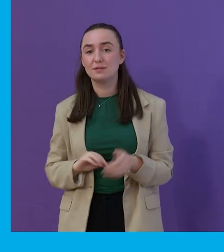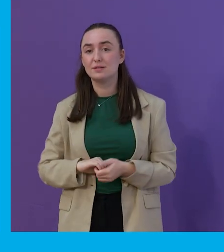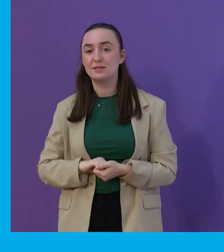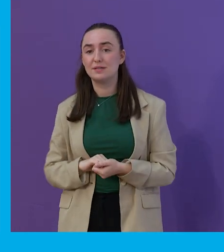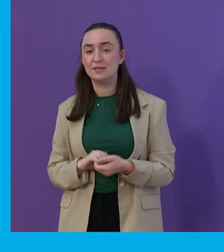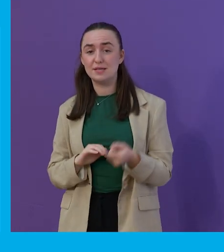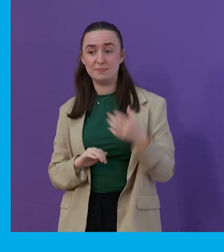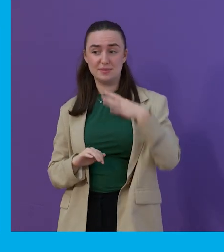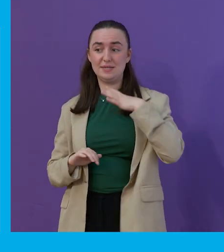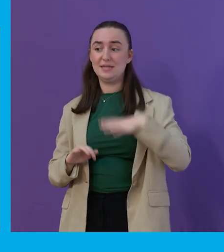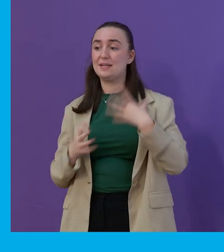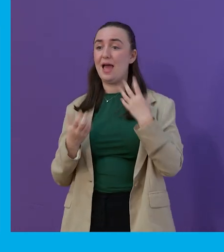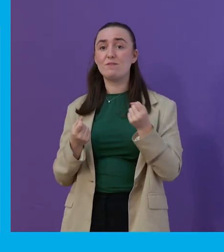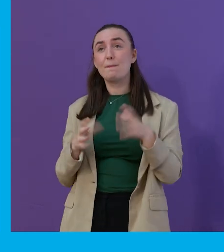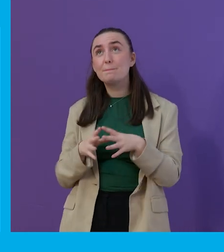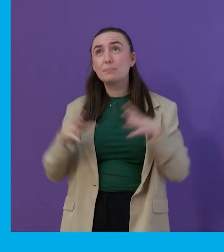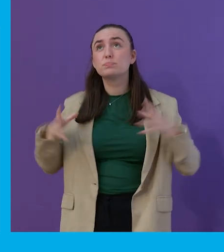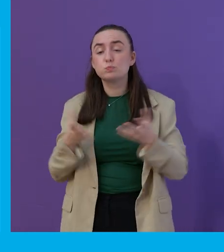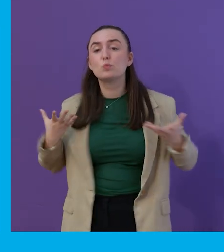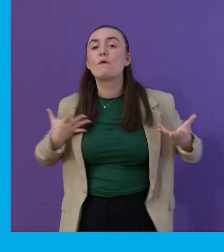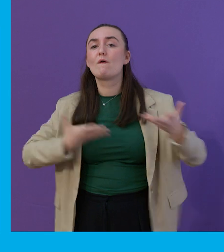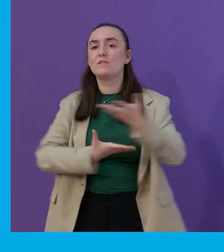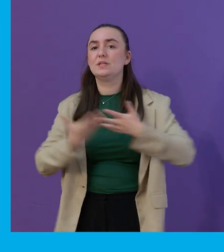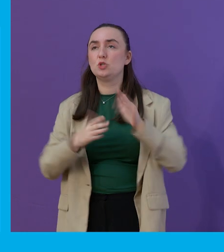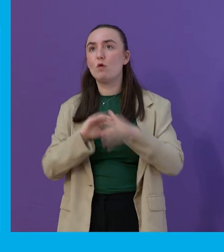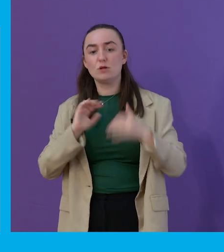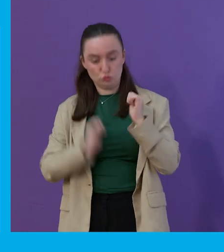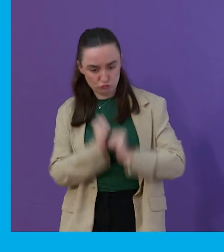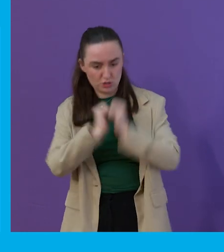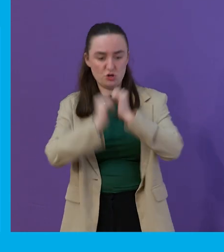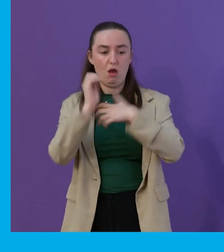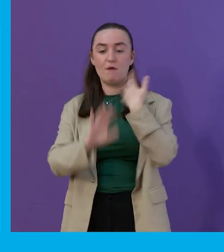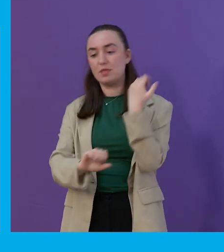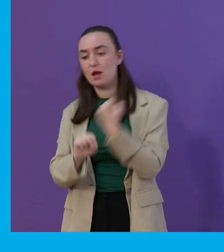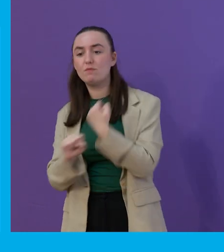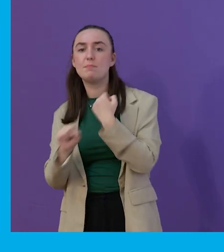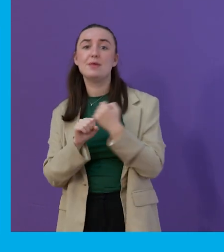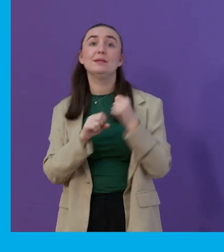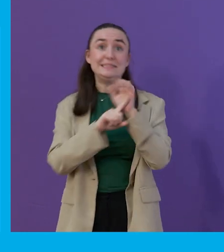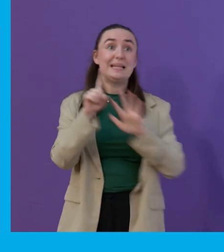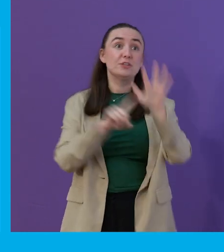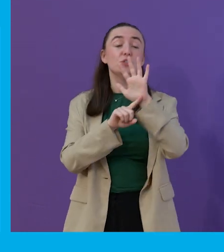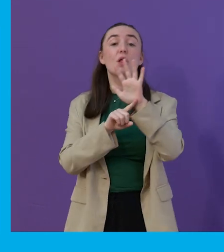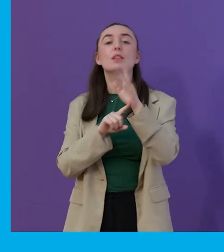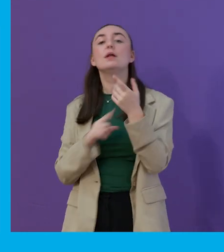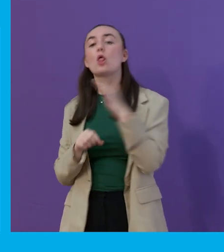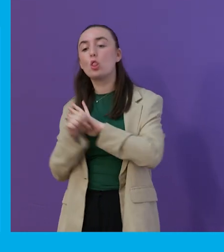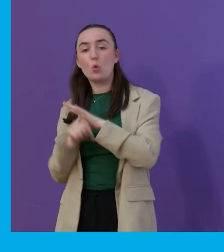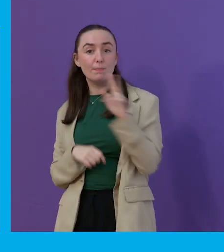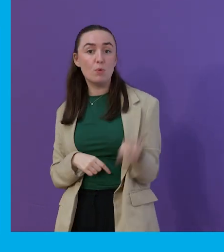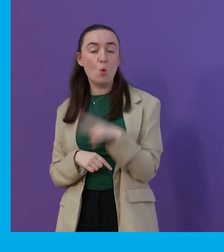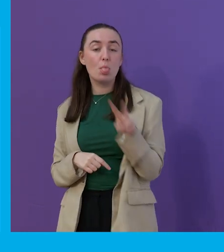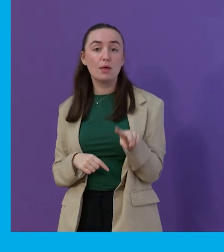about the need to have a much bigger conversation about the purpose and structure of the state nationally and locally. The fact that we don't